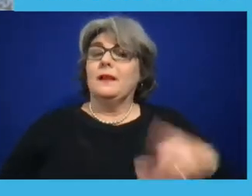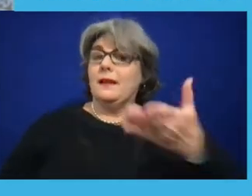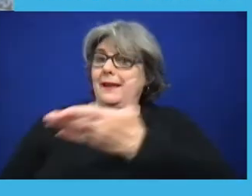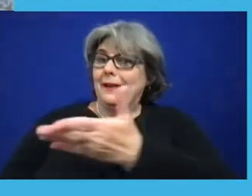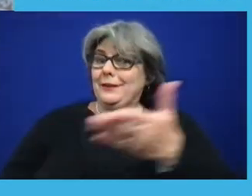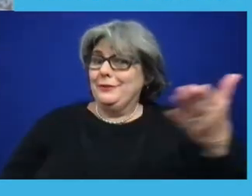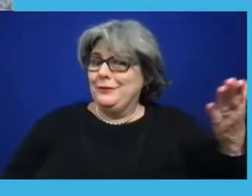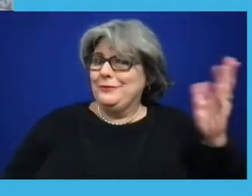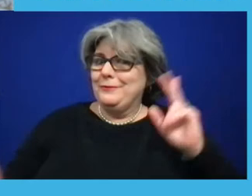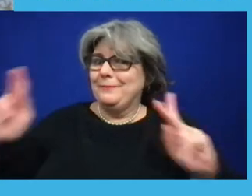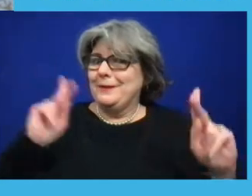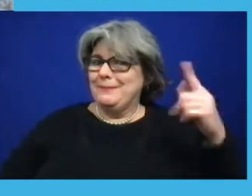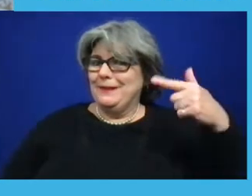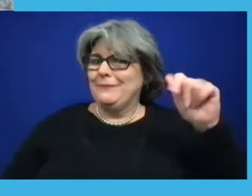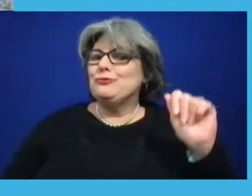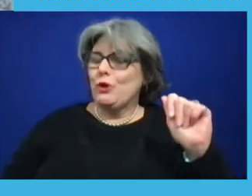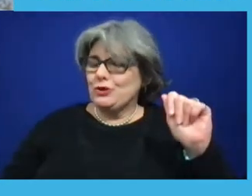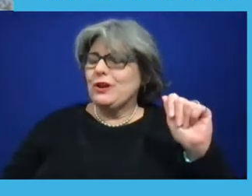spirit.